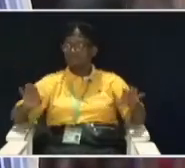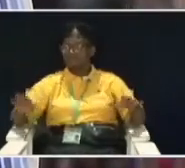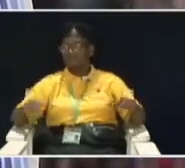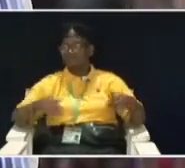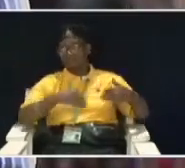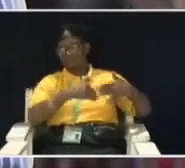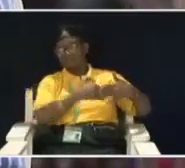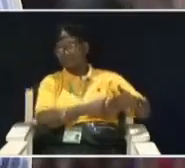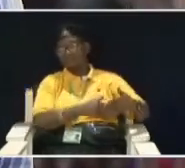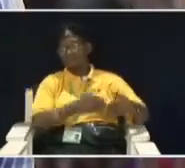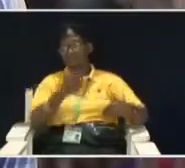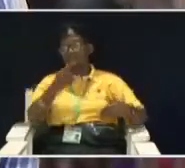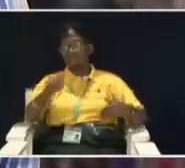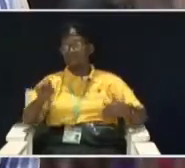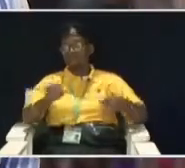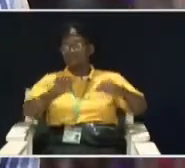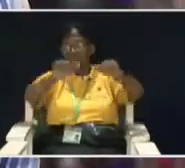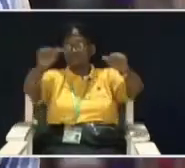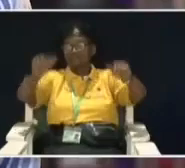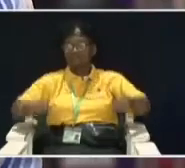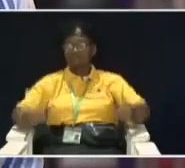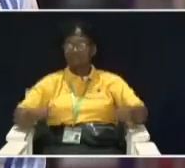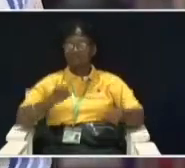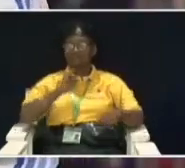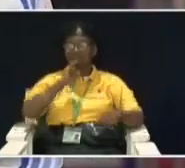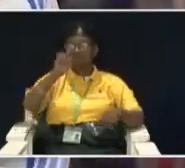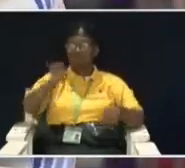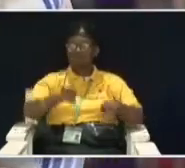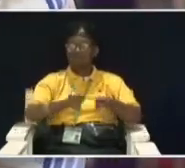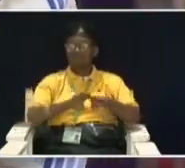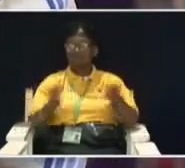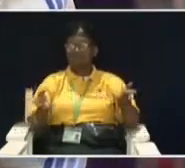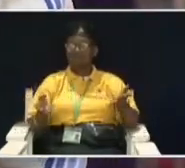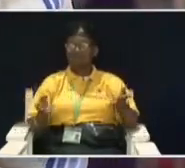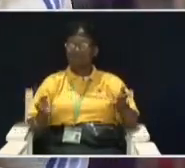and you can go ahead and cry to the Almighty God.